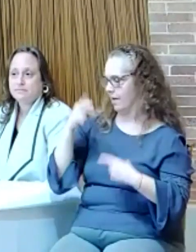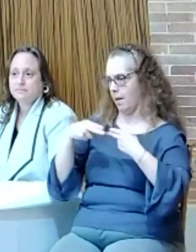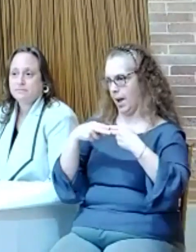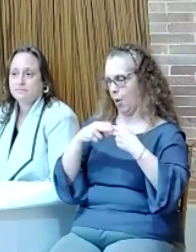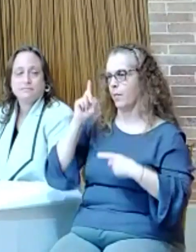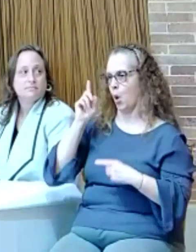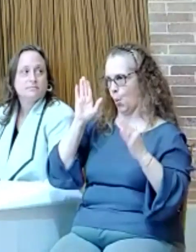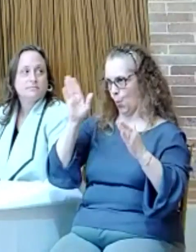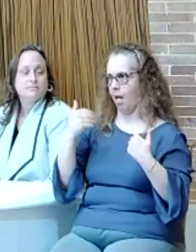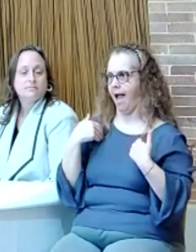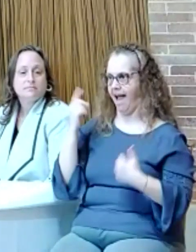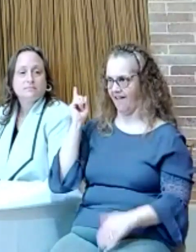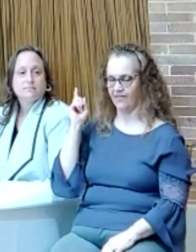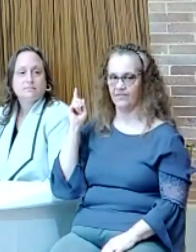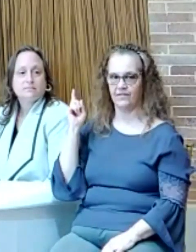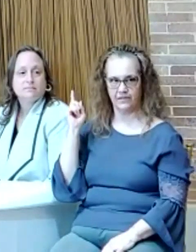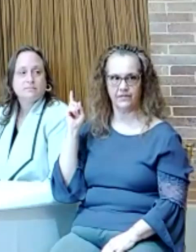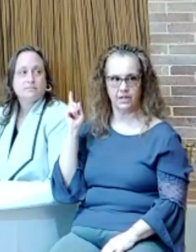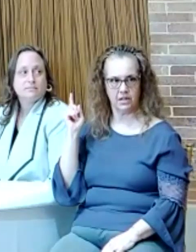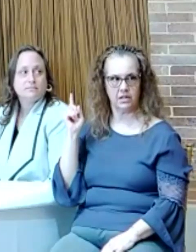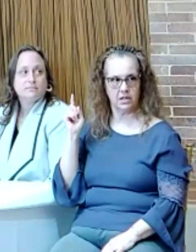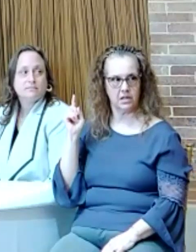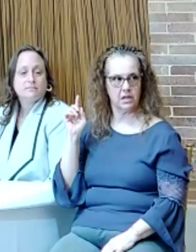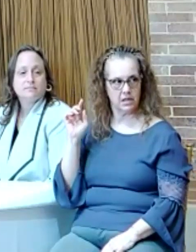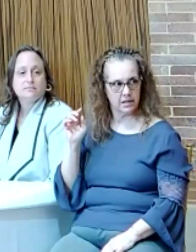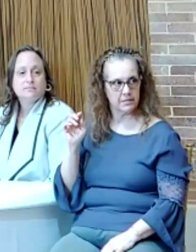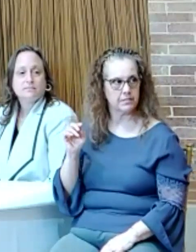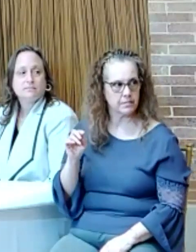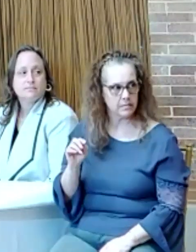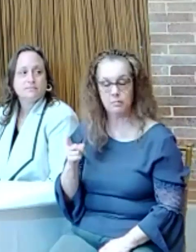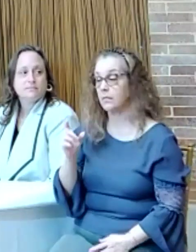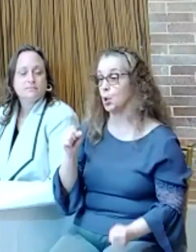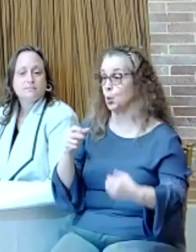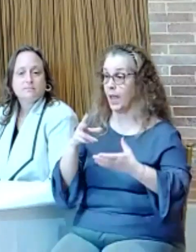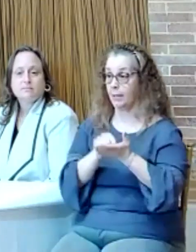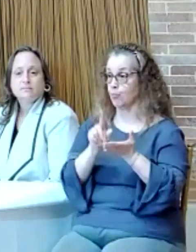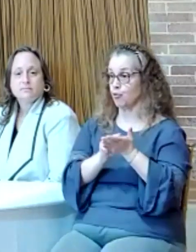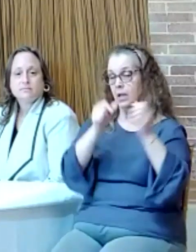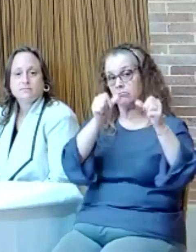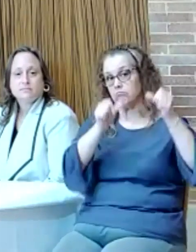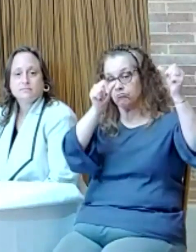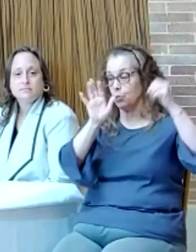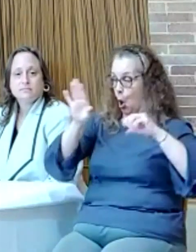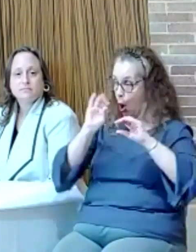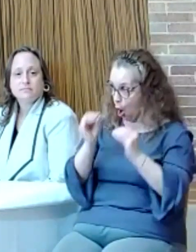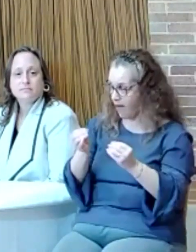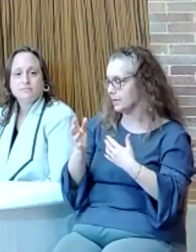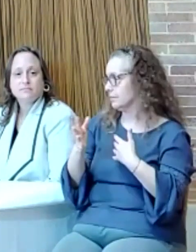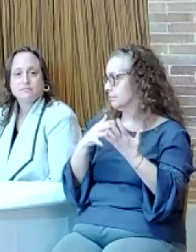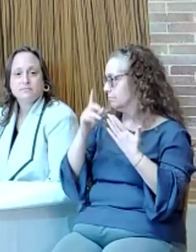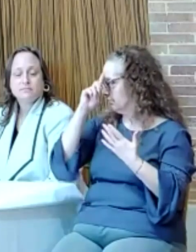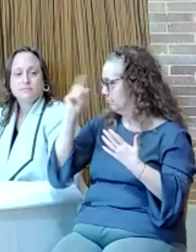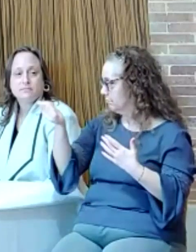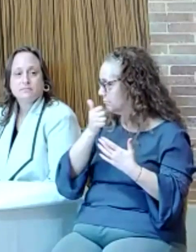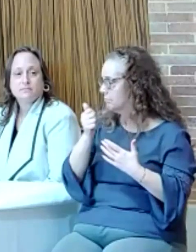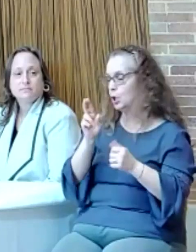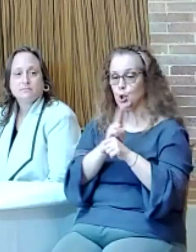you'll have this particular one for reference you can print it out you can put it in your office you'll have all of them and maybe